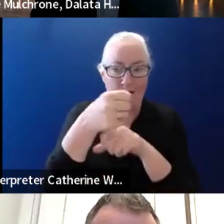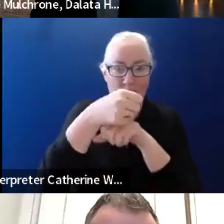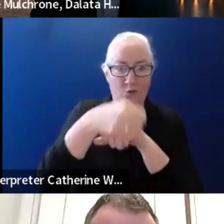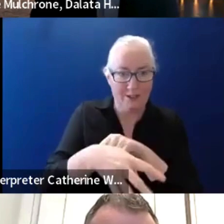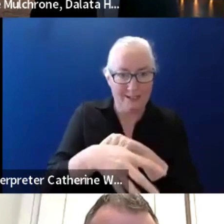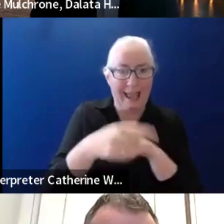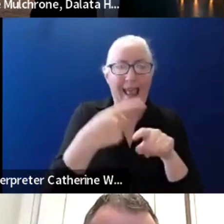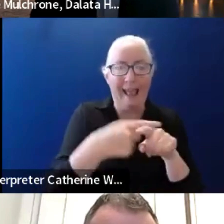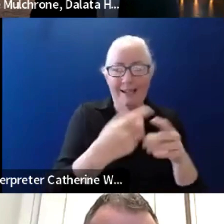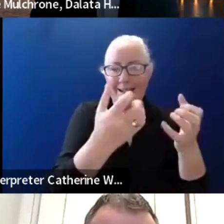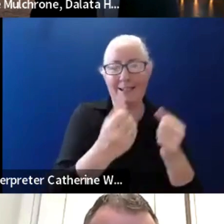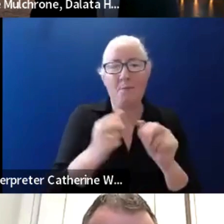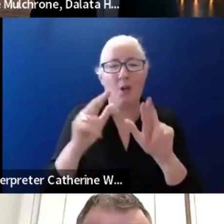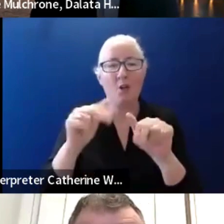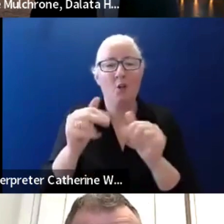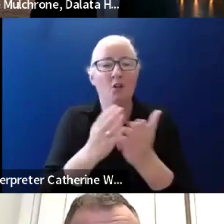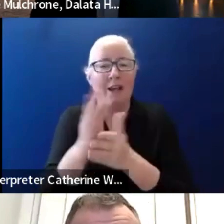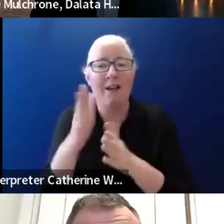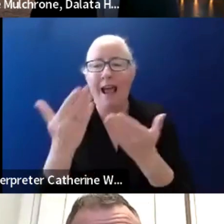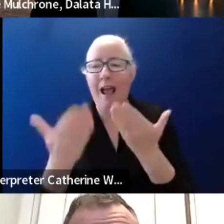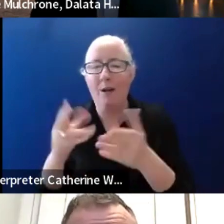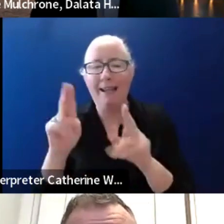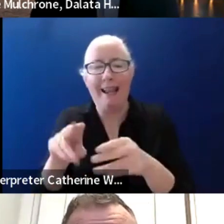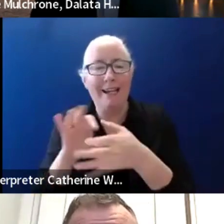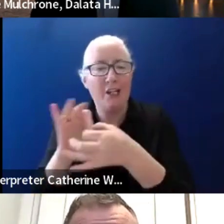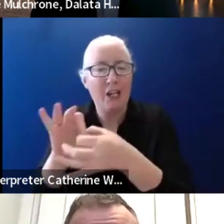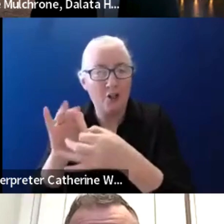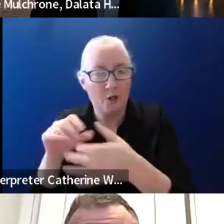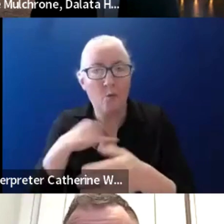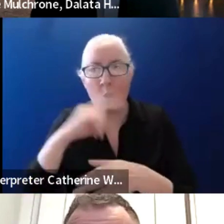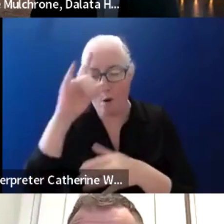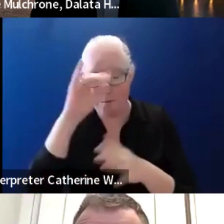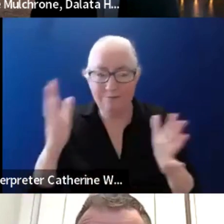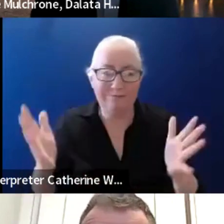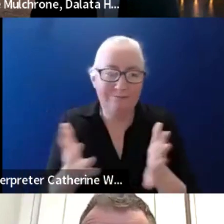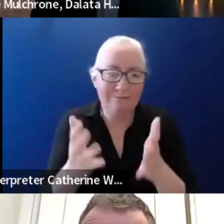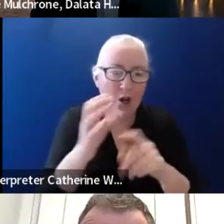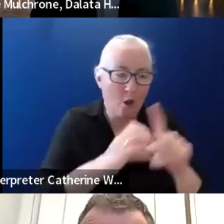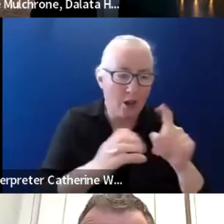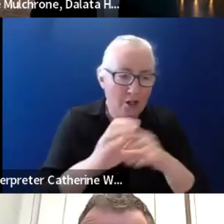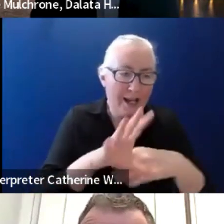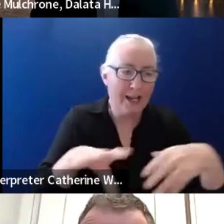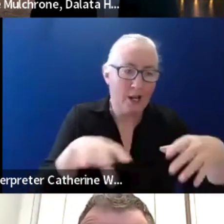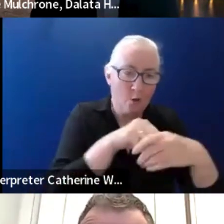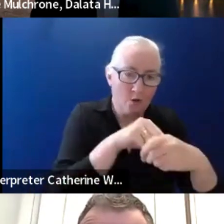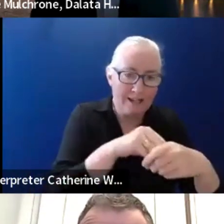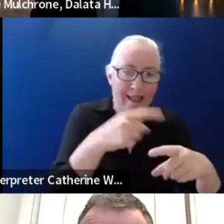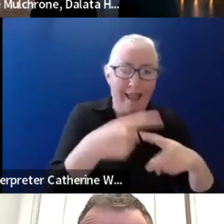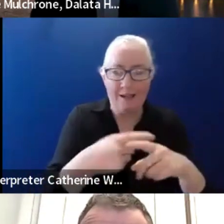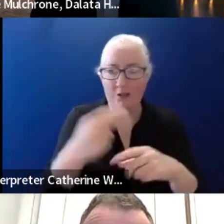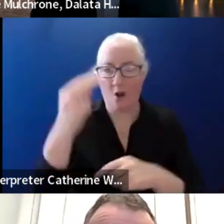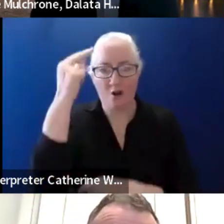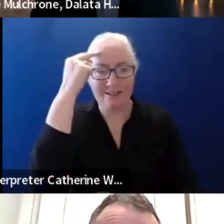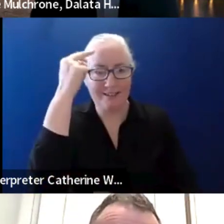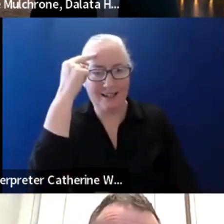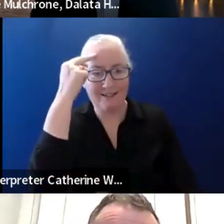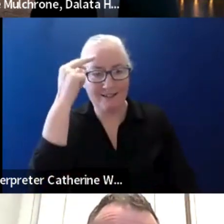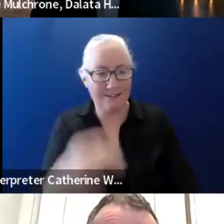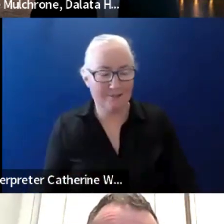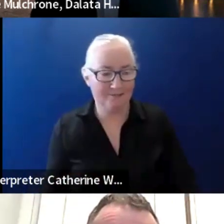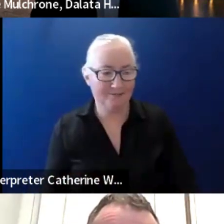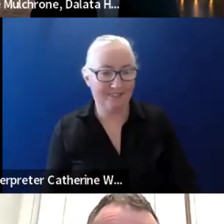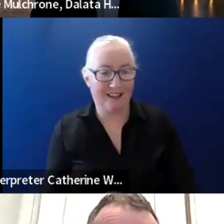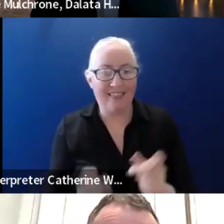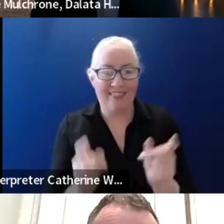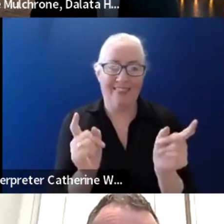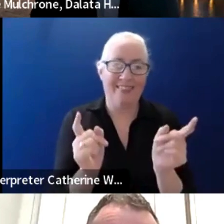new strategies for engagement. We hope to continue to foster a culture of inclusivity and understanding.